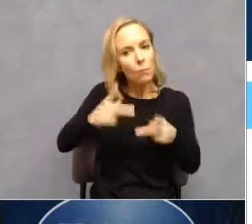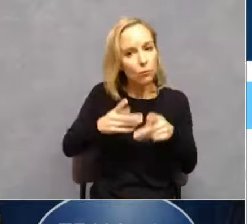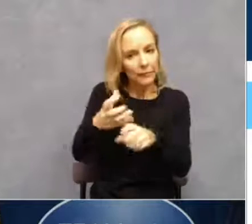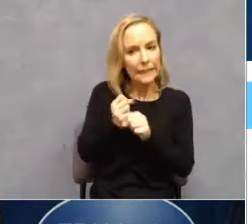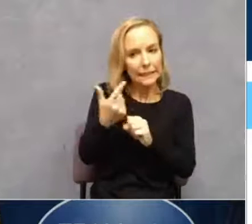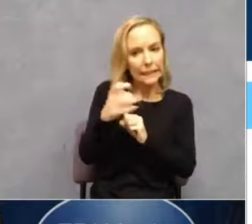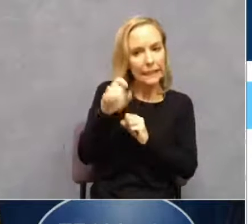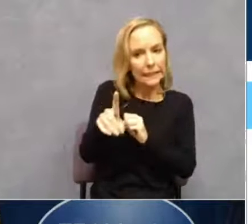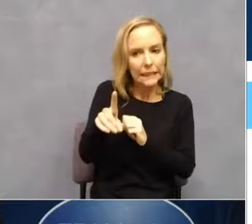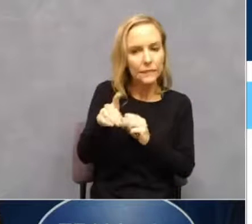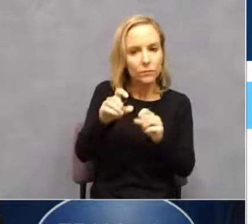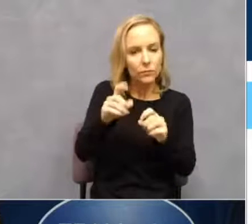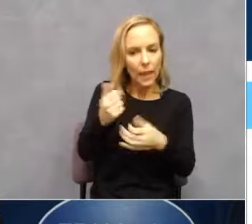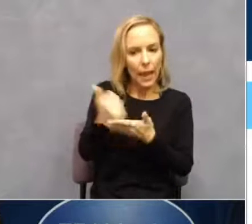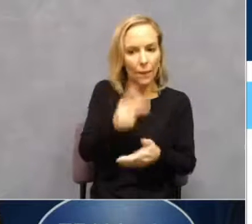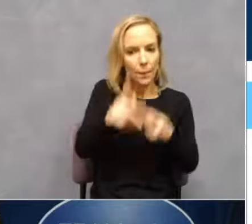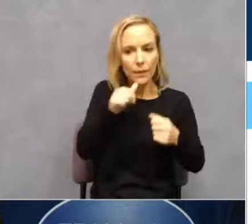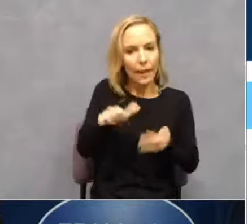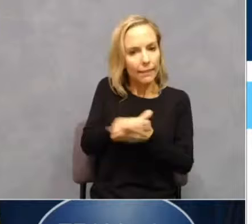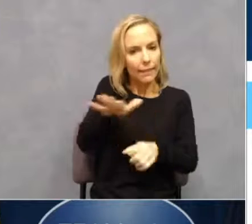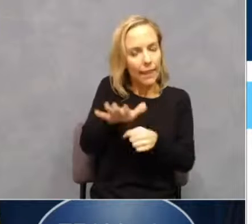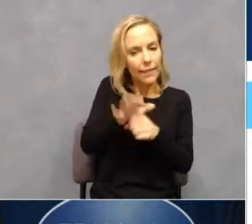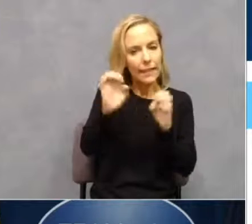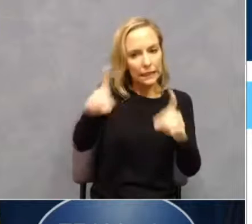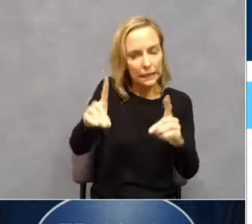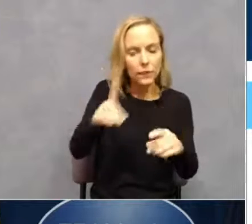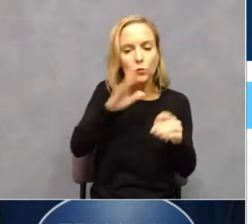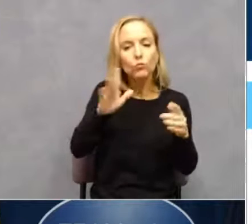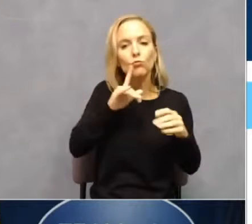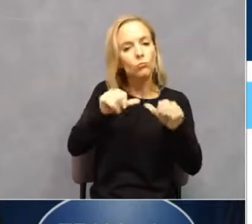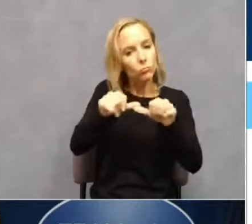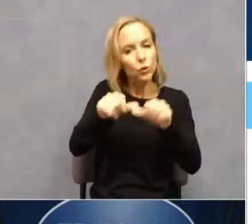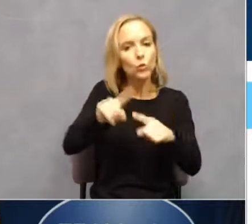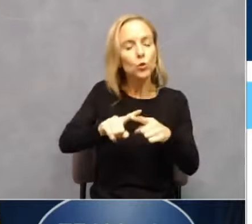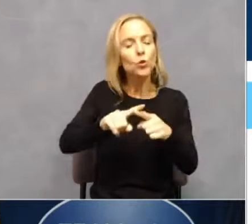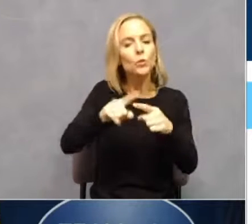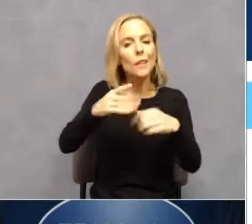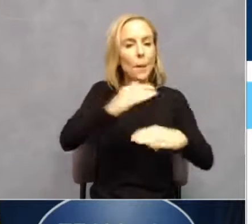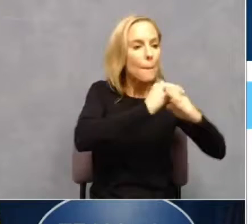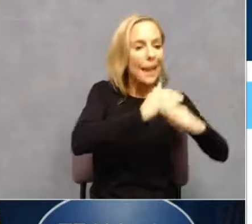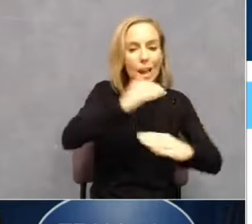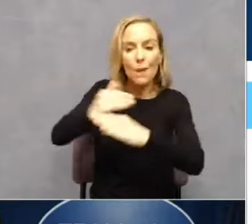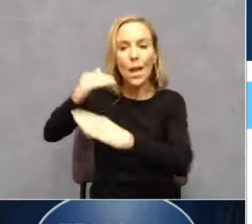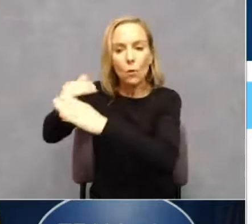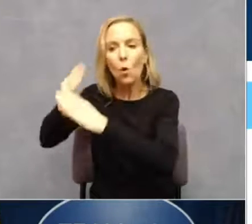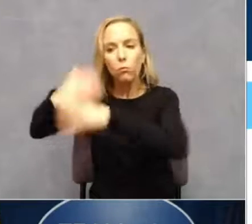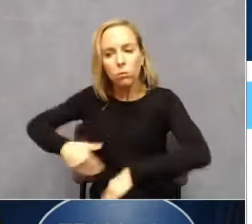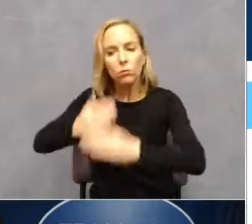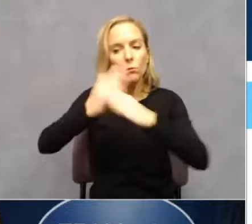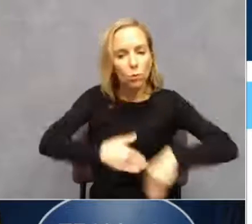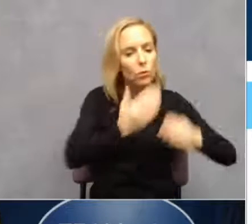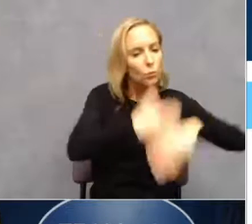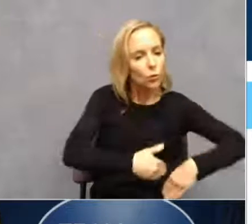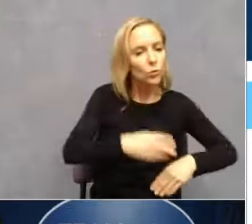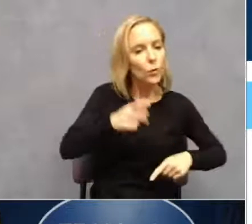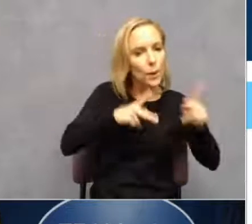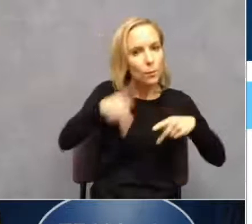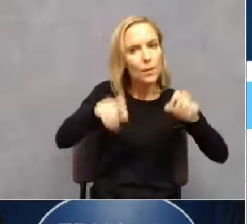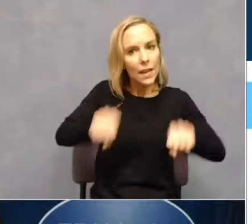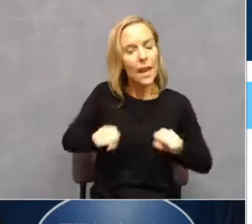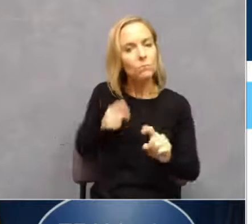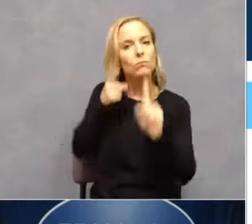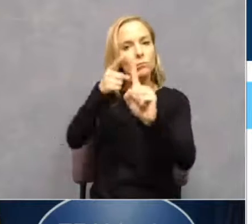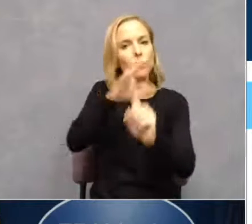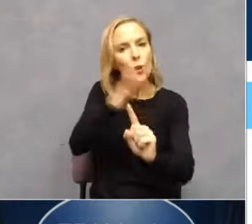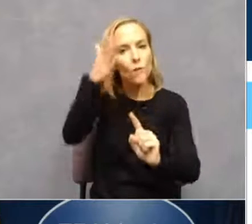education. We will continue to remove barriers that stand in the way of Kentuckians improving their future by continuing their